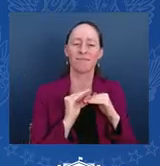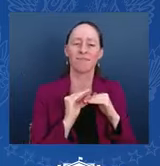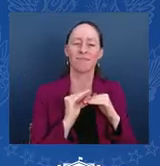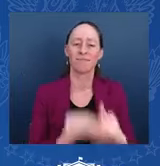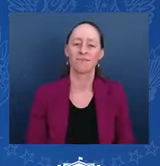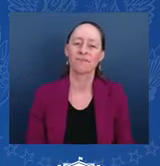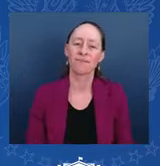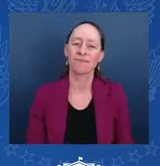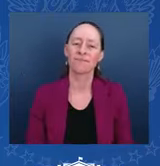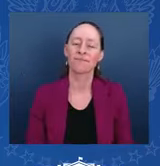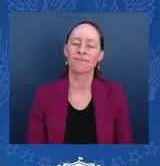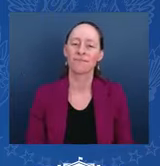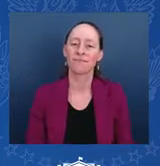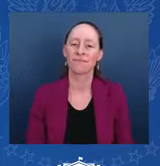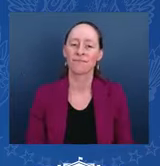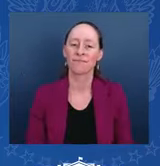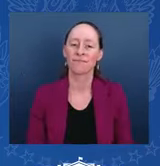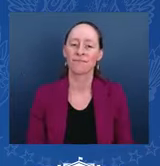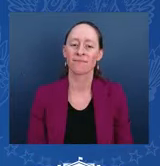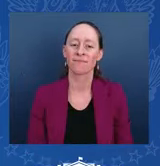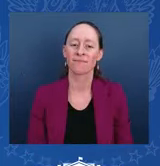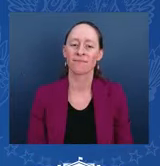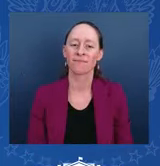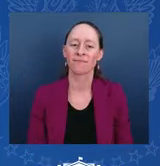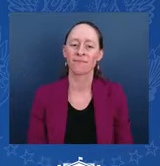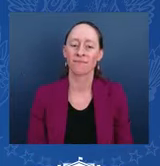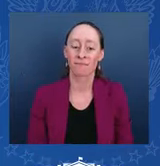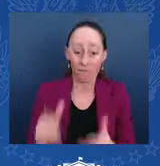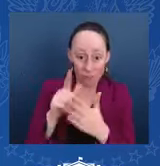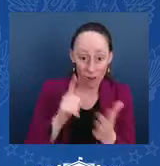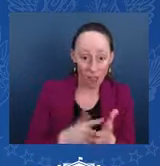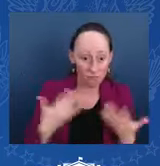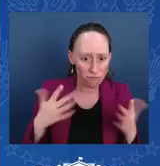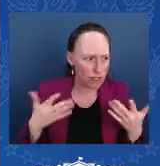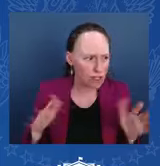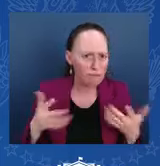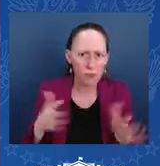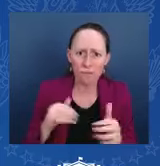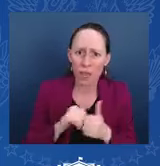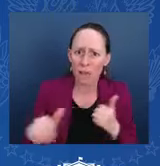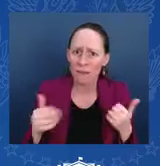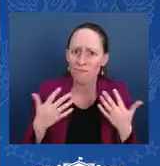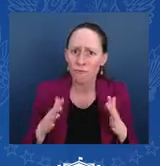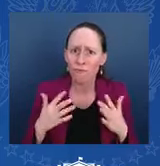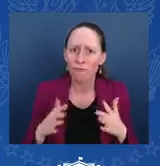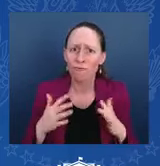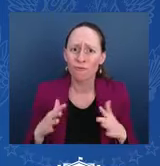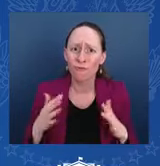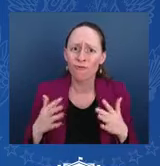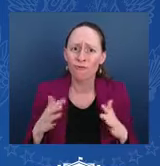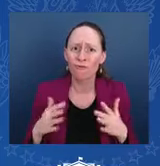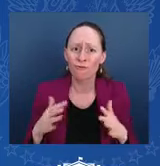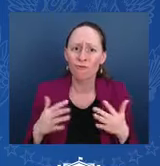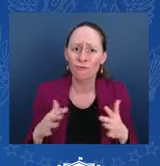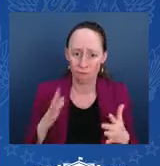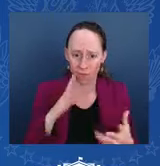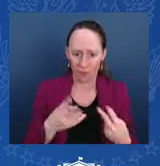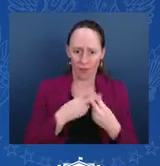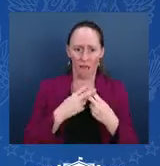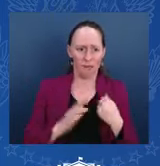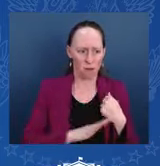It's already passed. And folks, it isn't just saving seniors money. I said, it's also